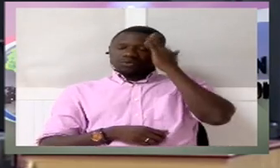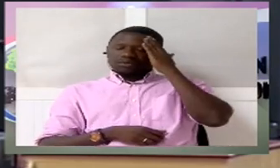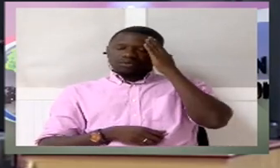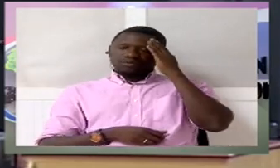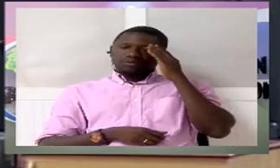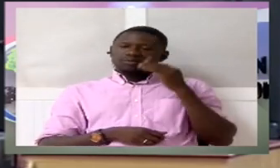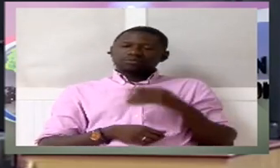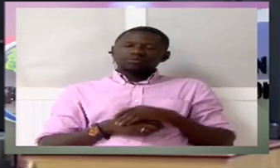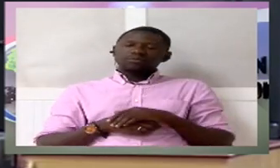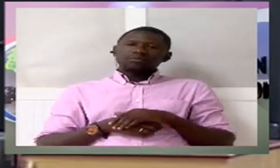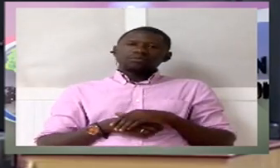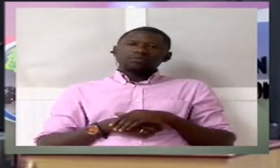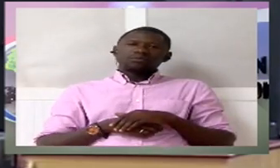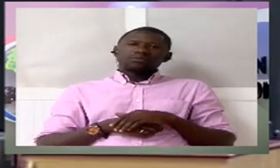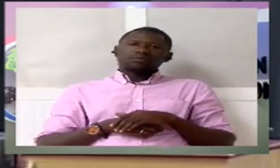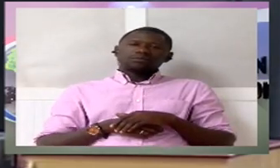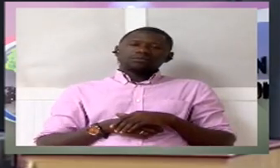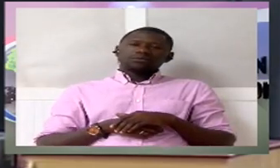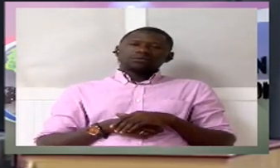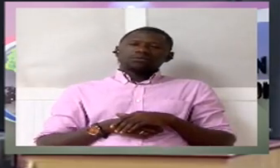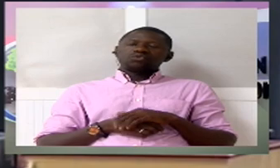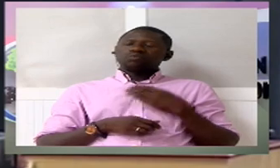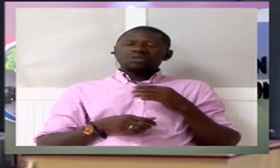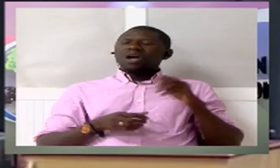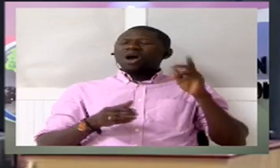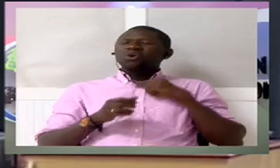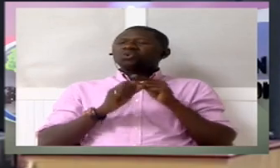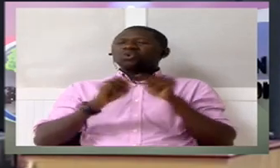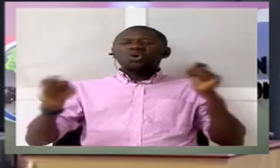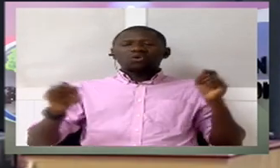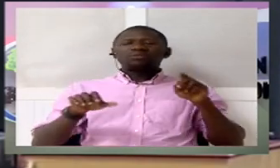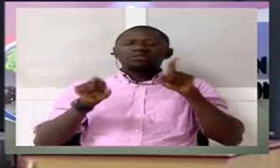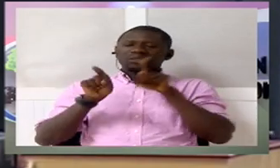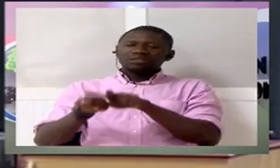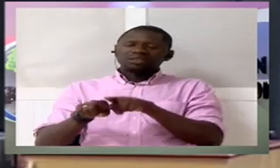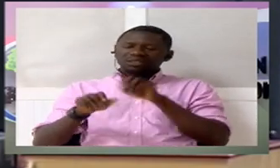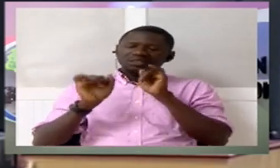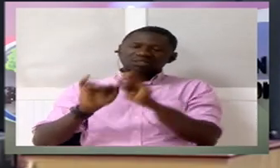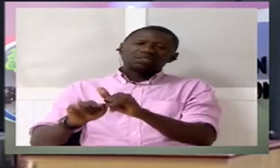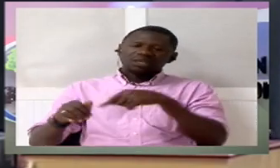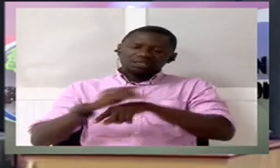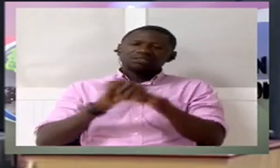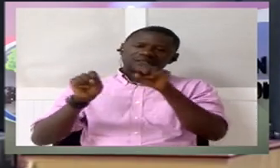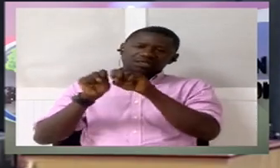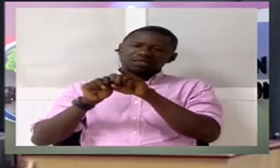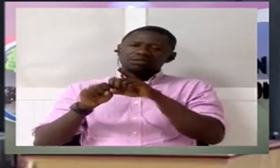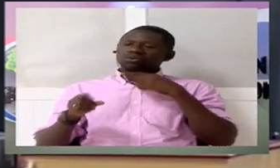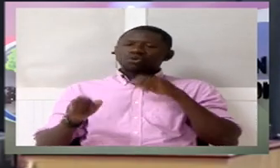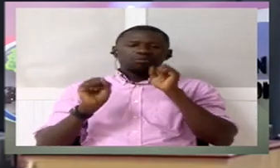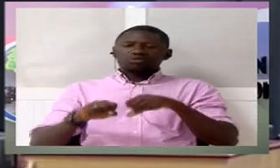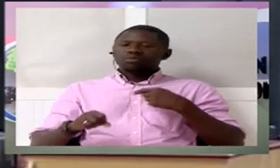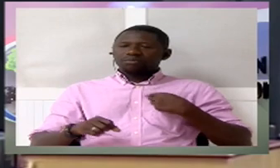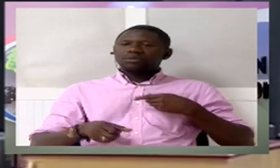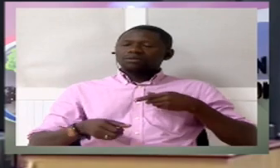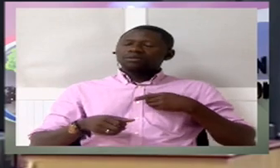knew that no matter how long a tree stump stays inside the water, it